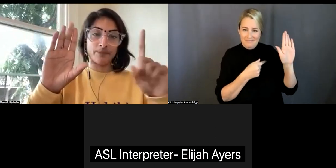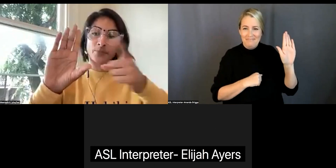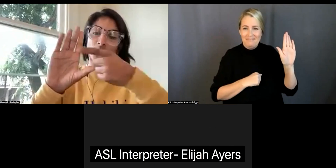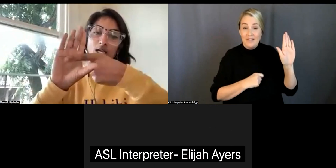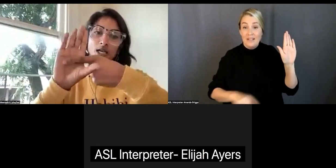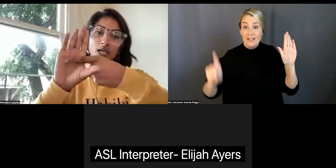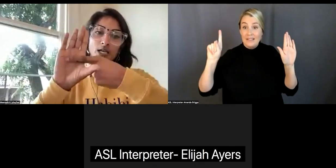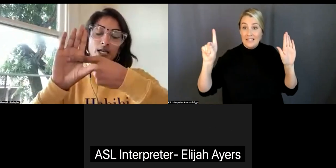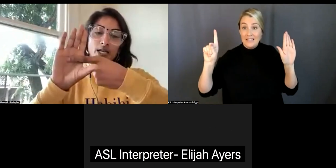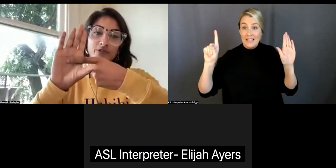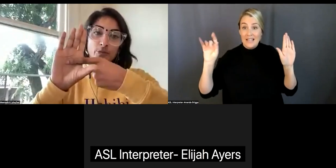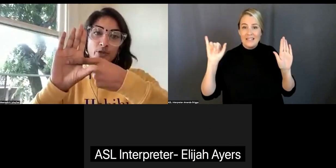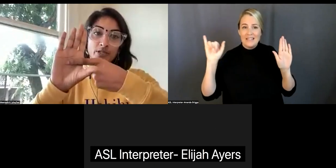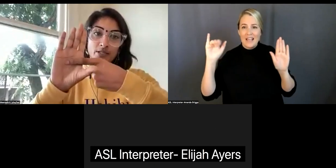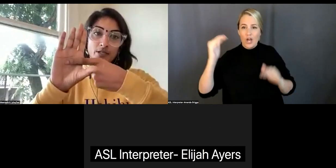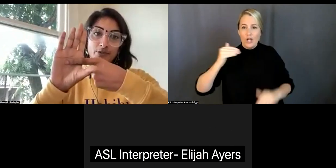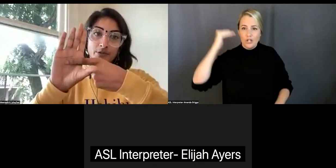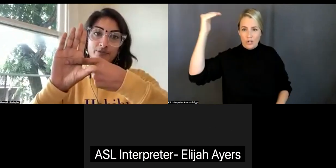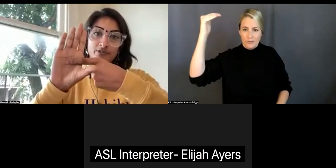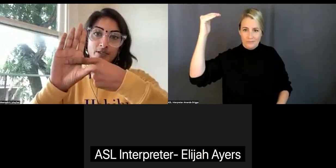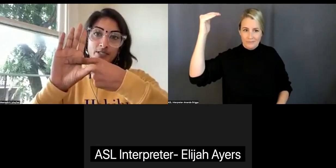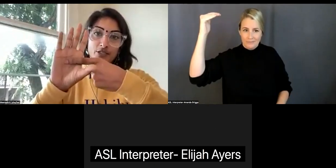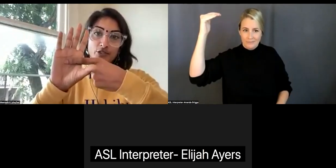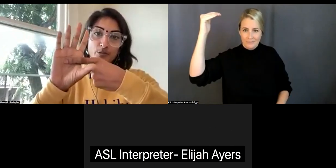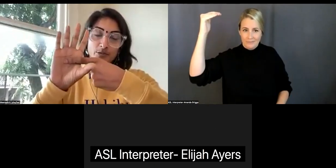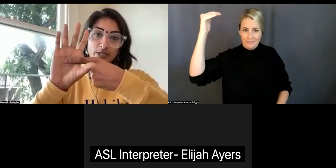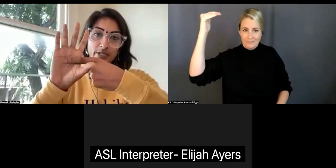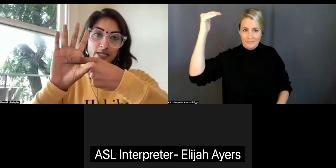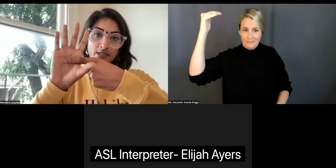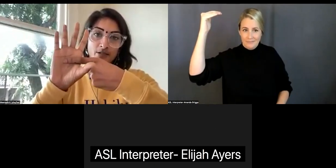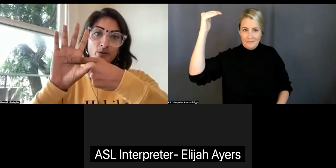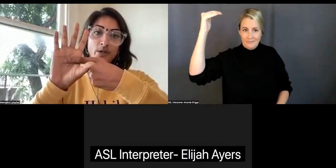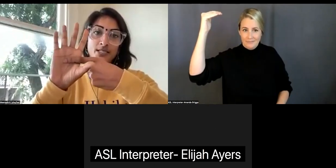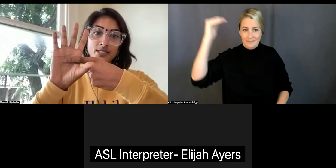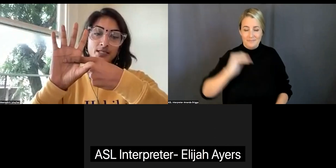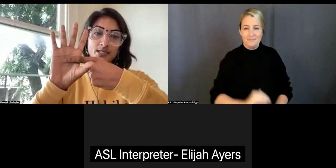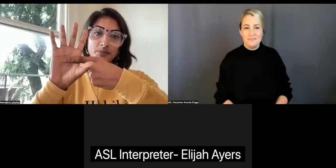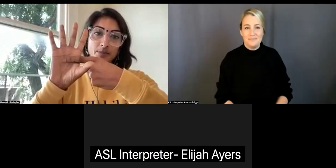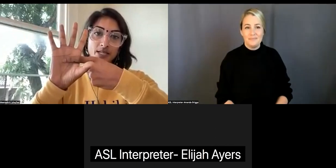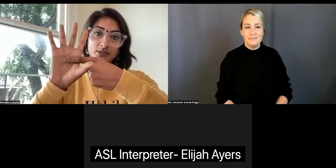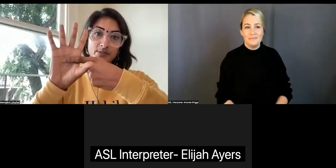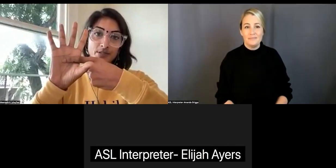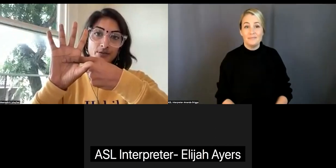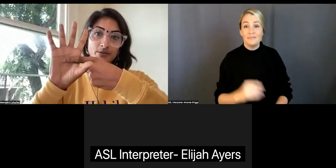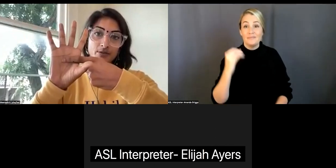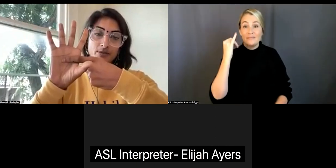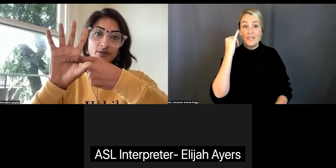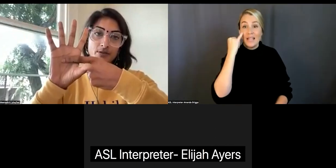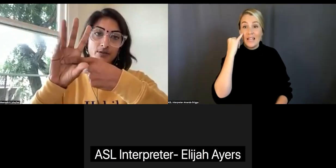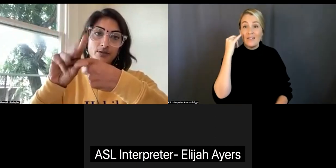finger. If you put a grown-up finger in a newborn baby hand, What is it that the baby hand will do?